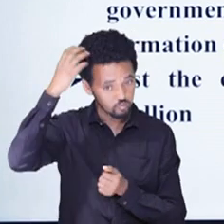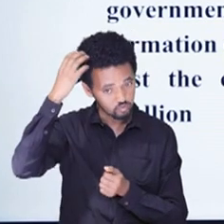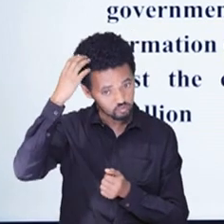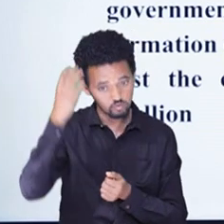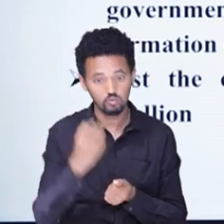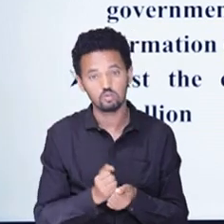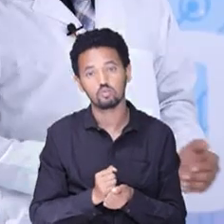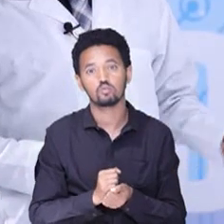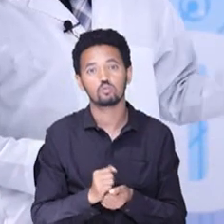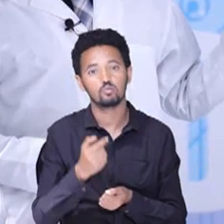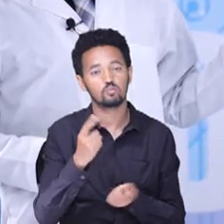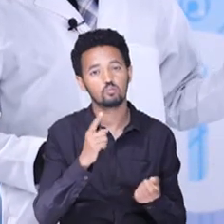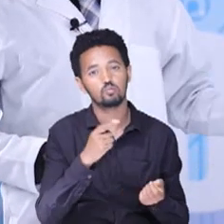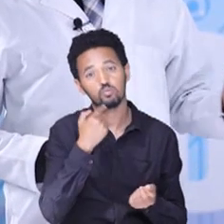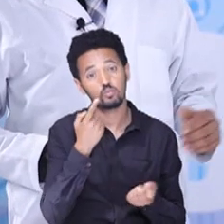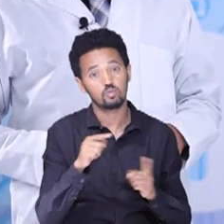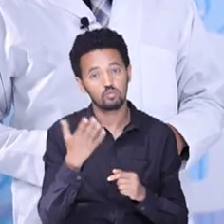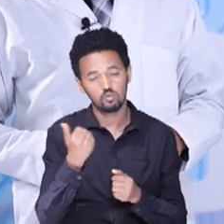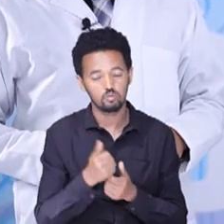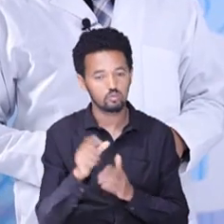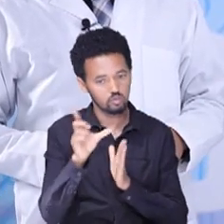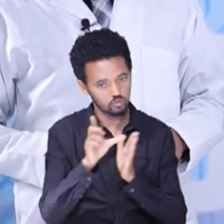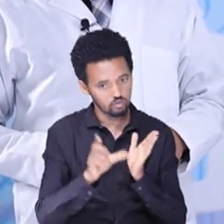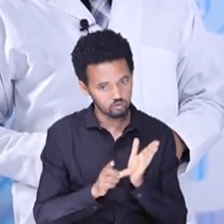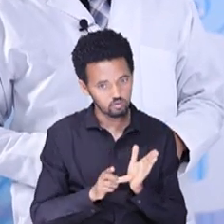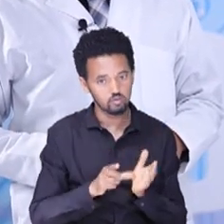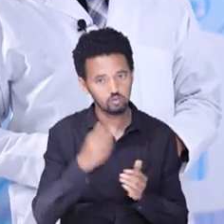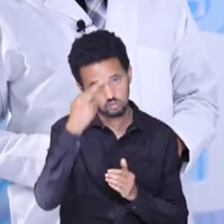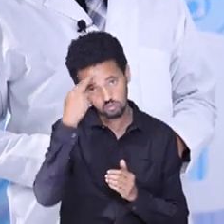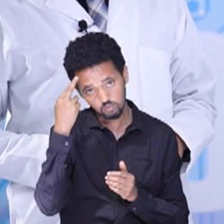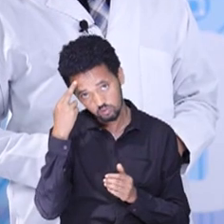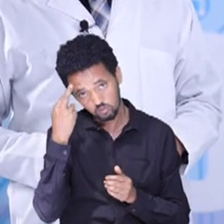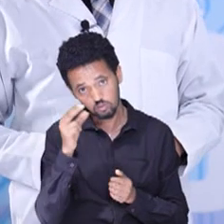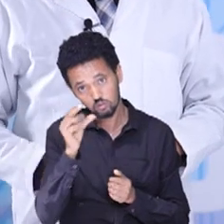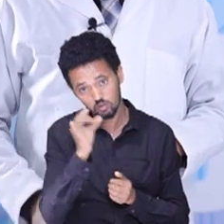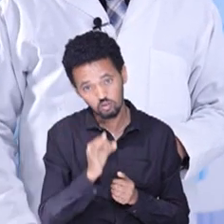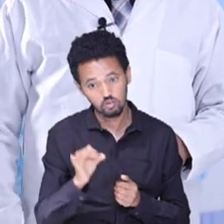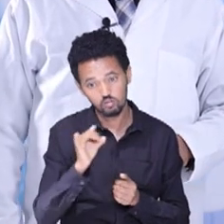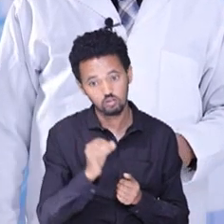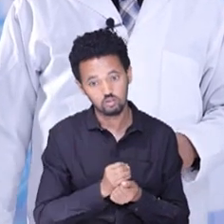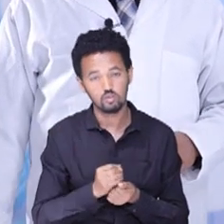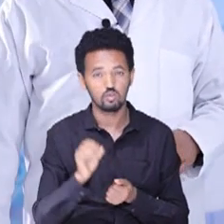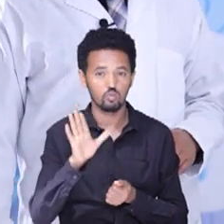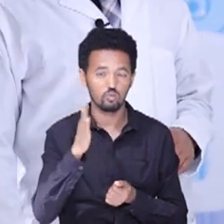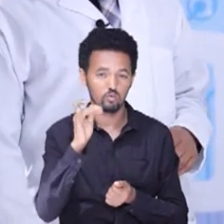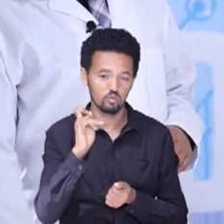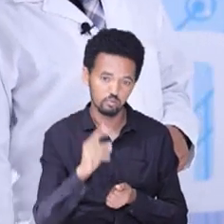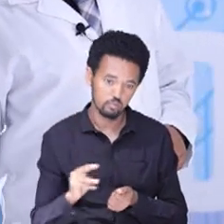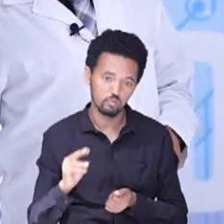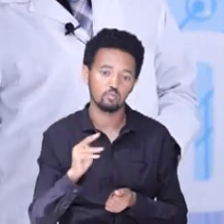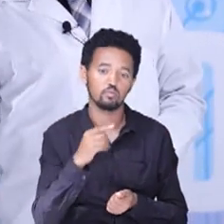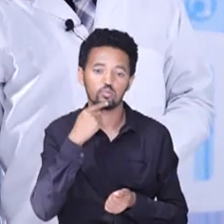Republic of Ethiopia. List the causes of the Bale and Gojam